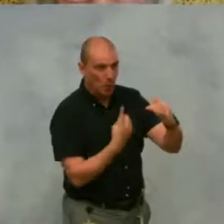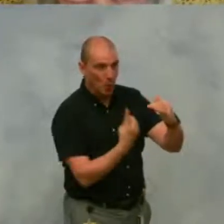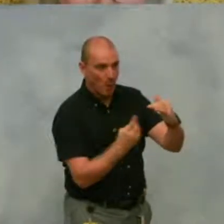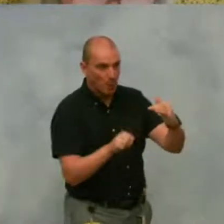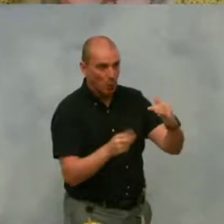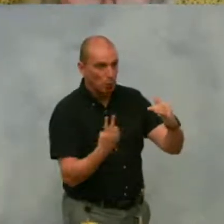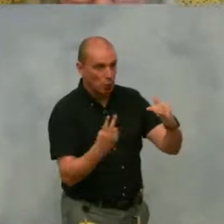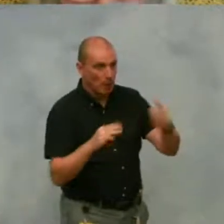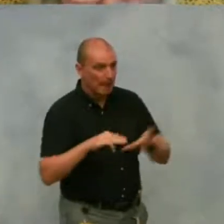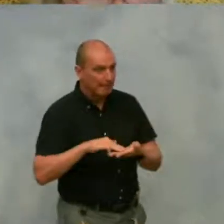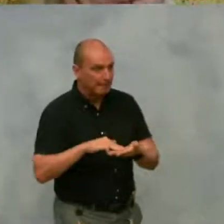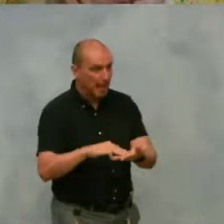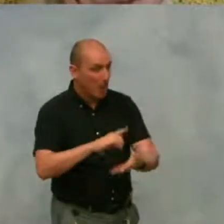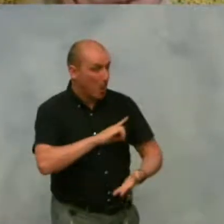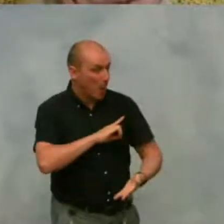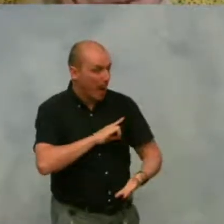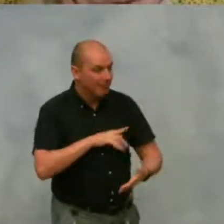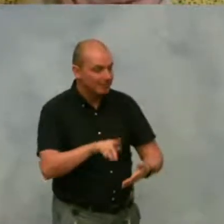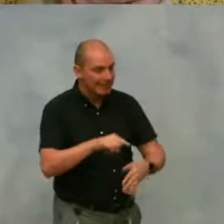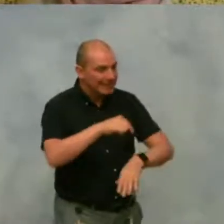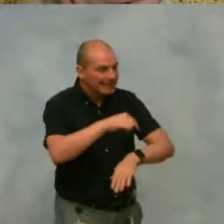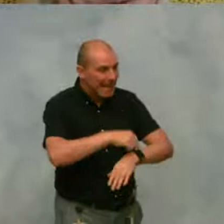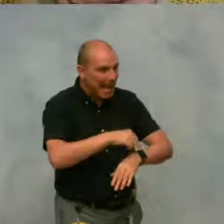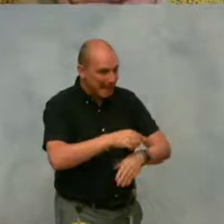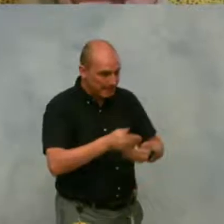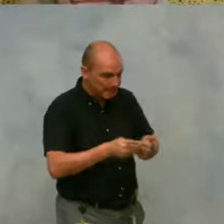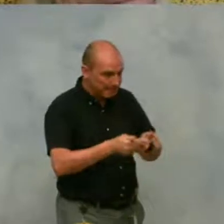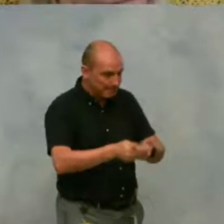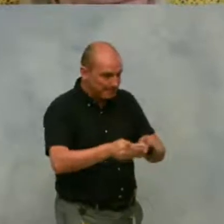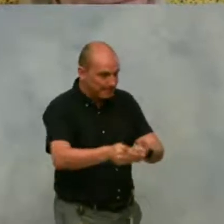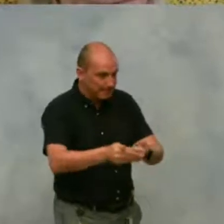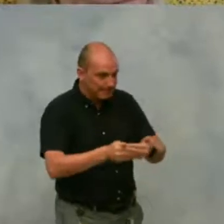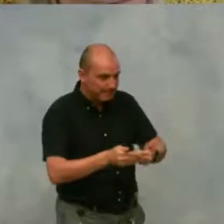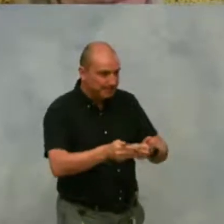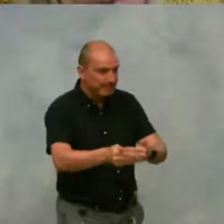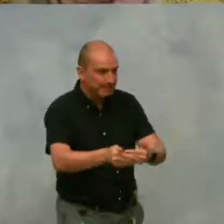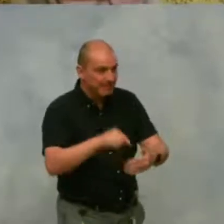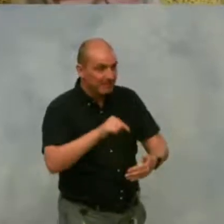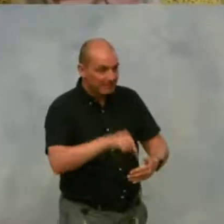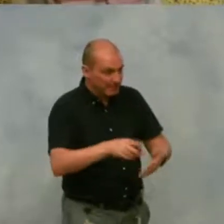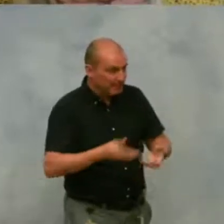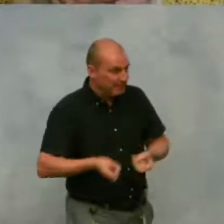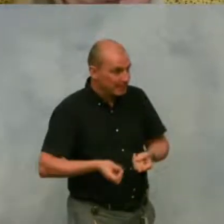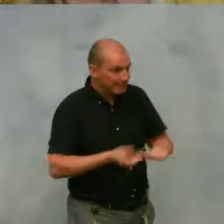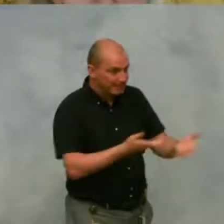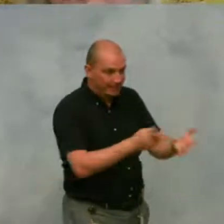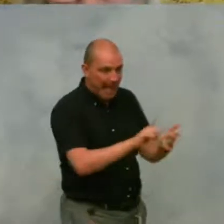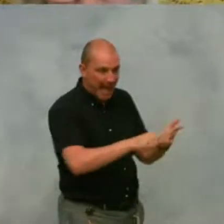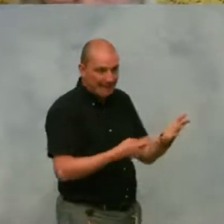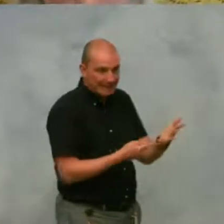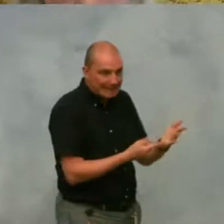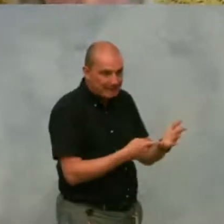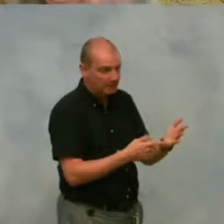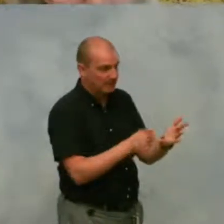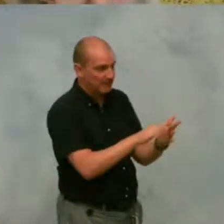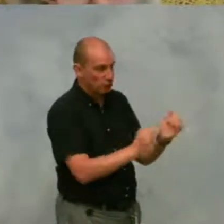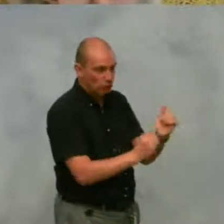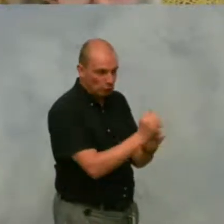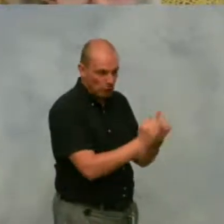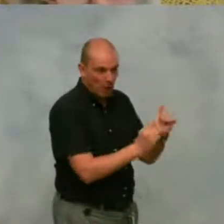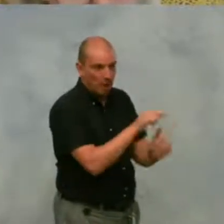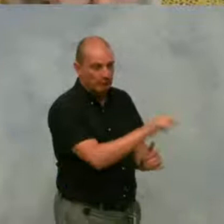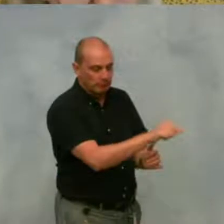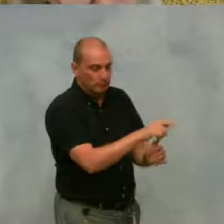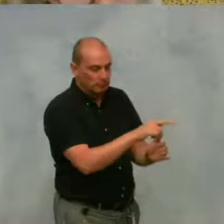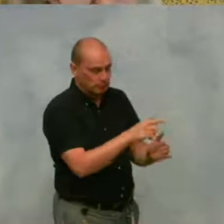is due to timing of spend on projects, including our IT infrastructure refresh, the Cared Centre project, and also the